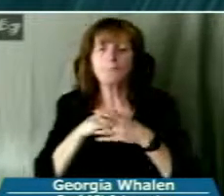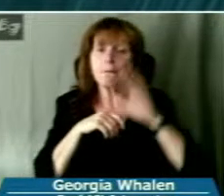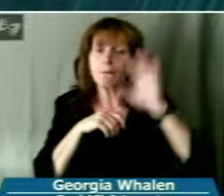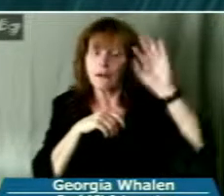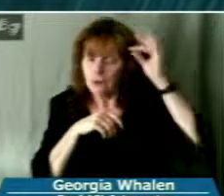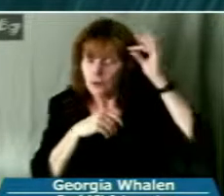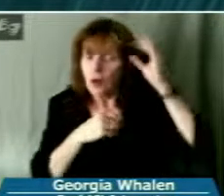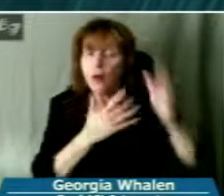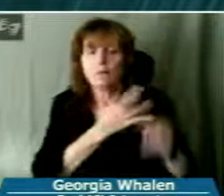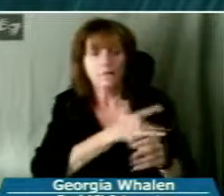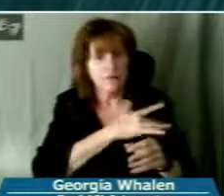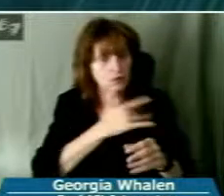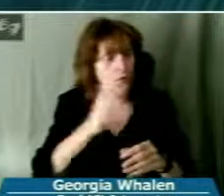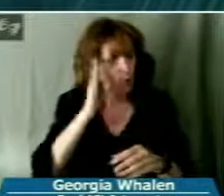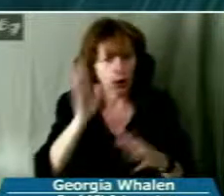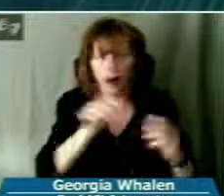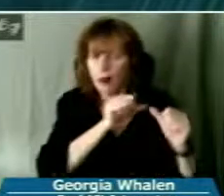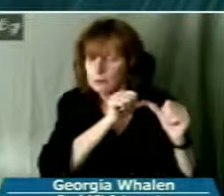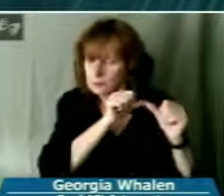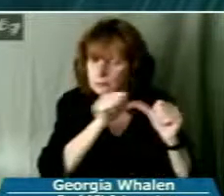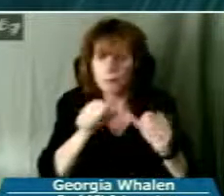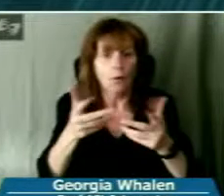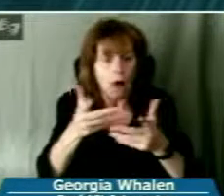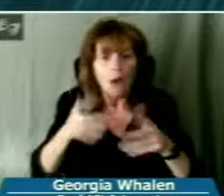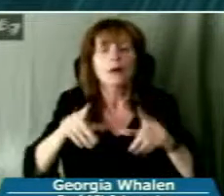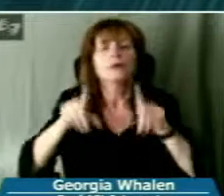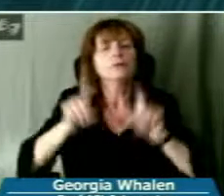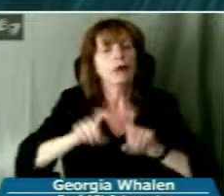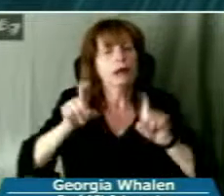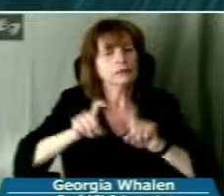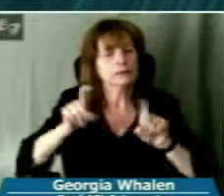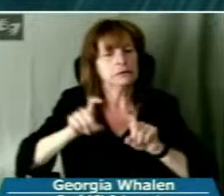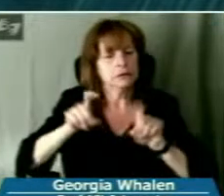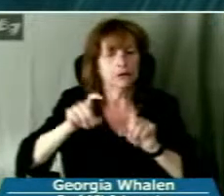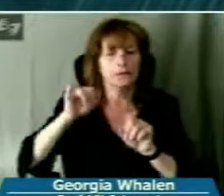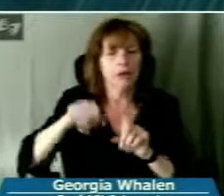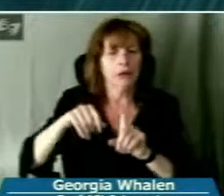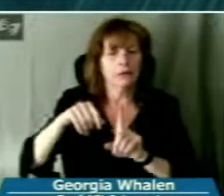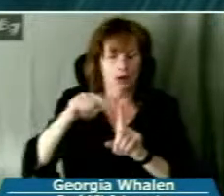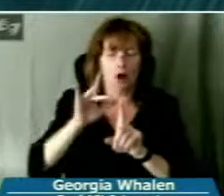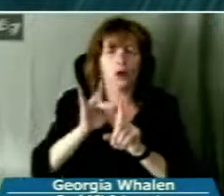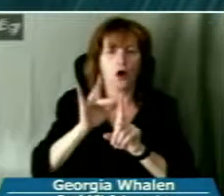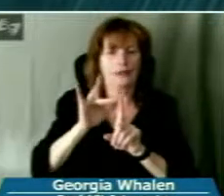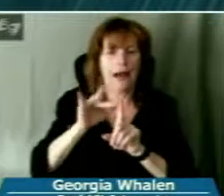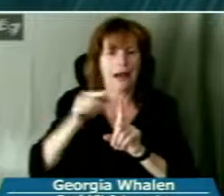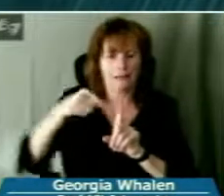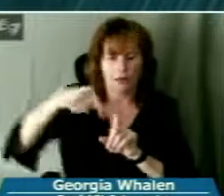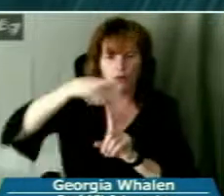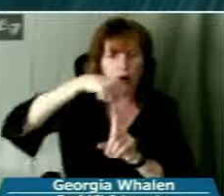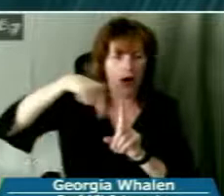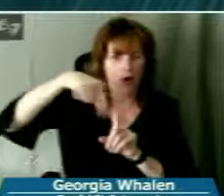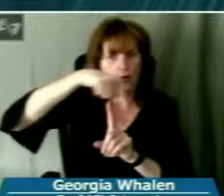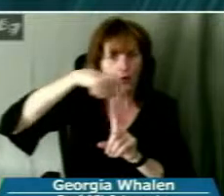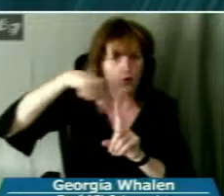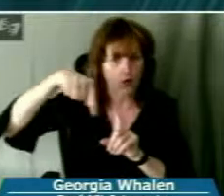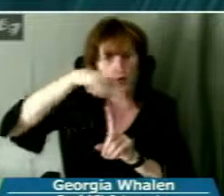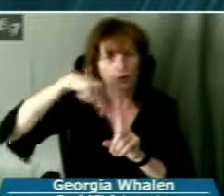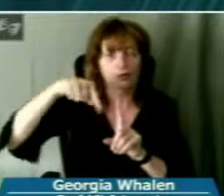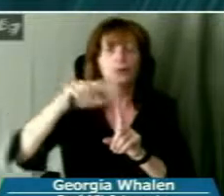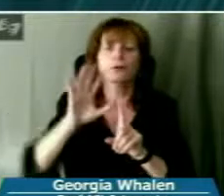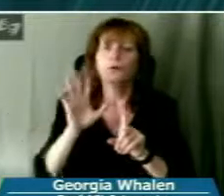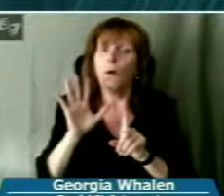new COVID-19 cases can be more quickly detected and isolated. The government has trained people to contact trace who can make